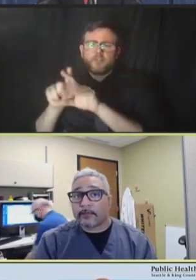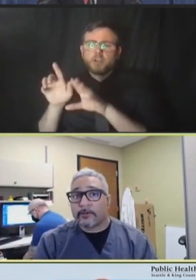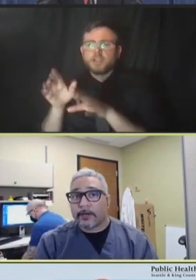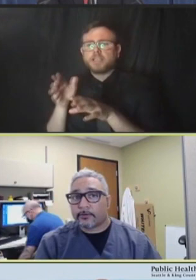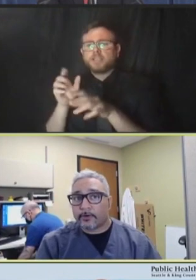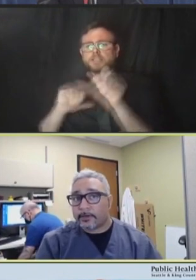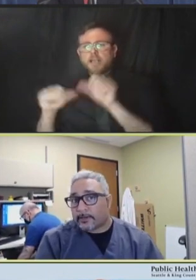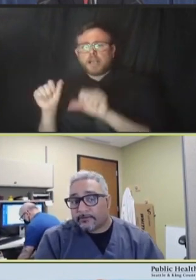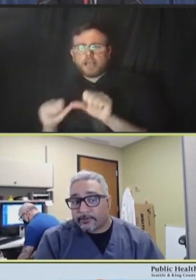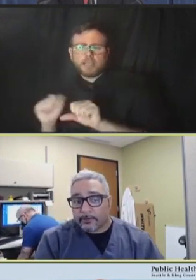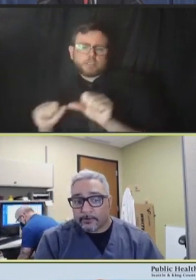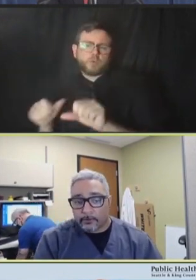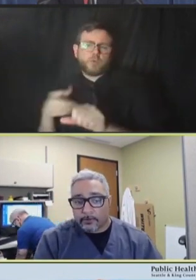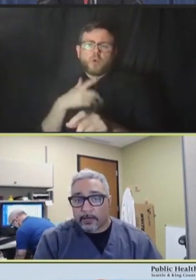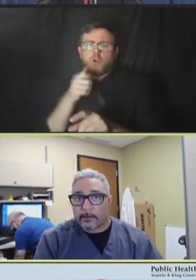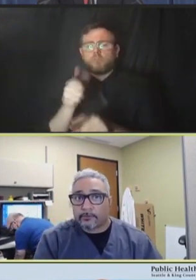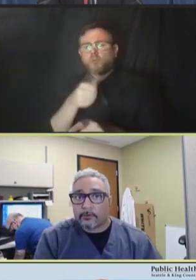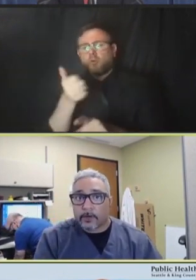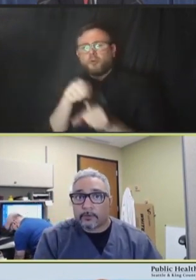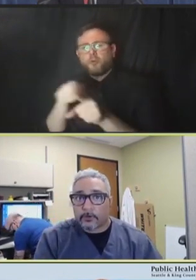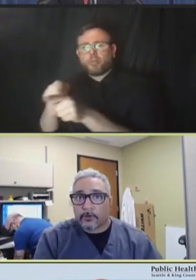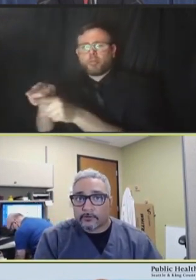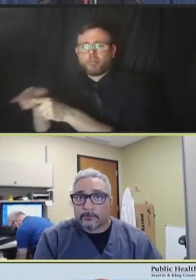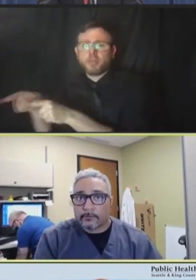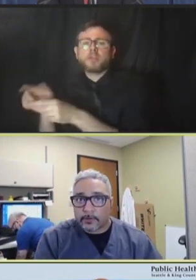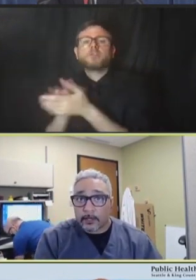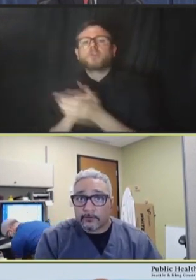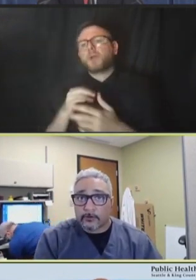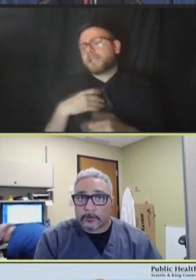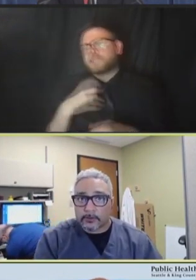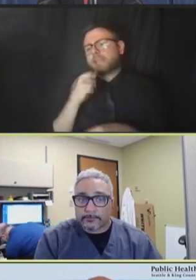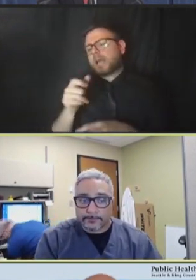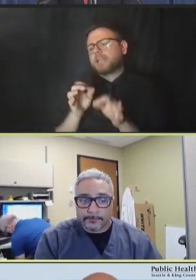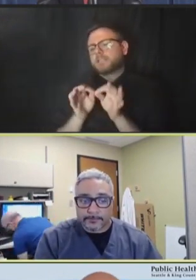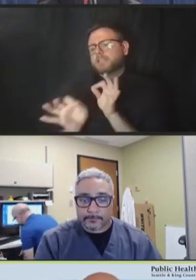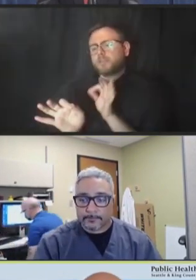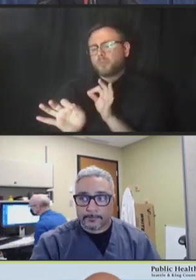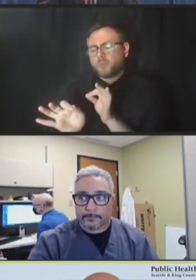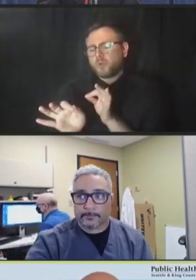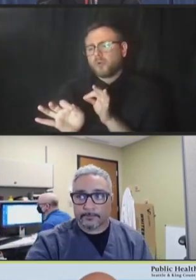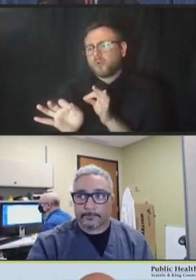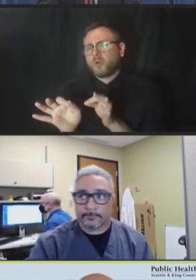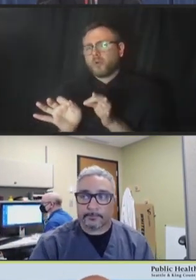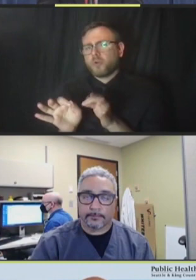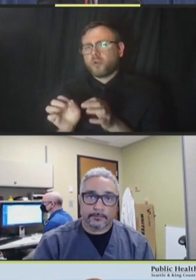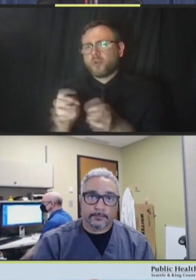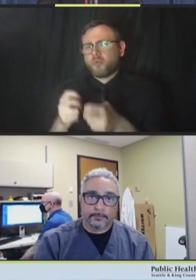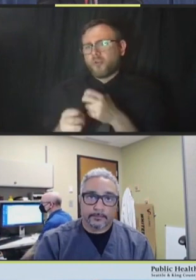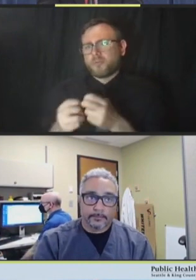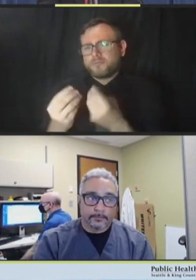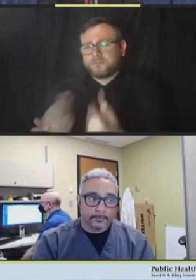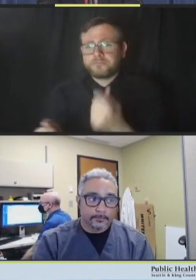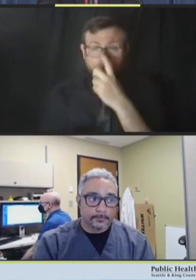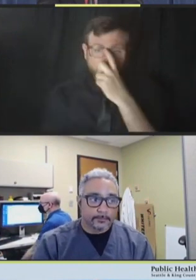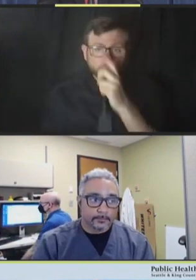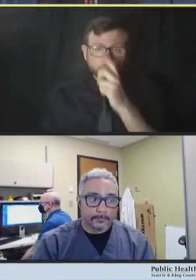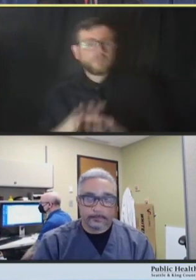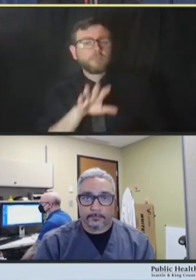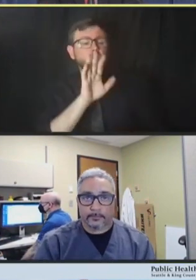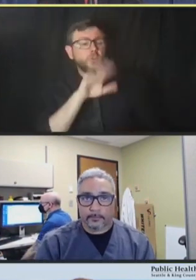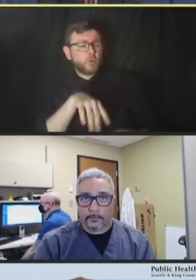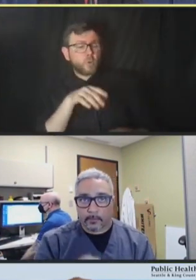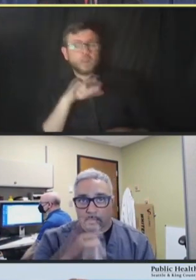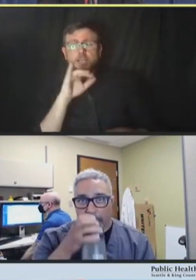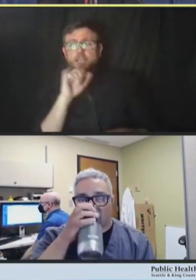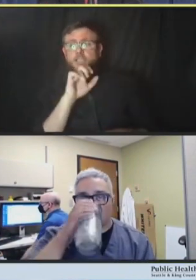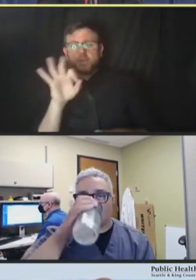there are lots of layers to it, and it's obviously, of course, not a simple problem to solve. But thank you for your question. Thank you. Jeff, and the reality is that